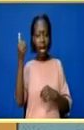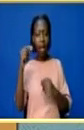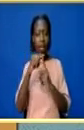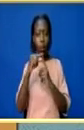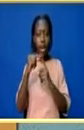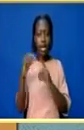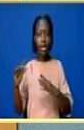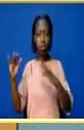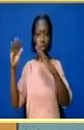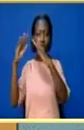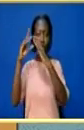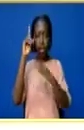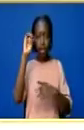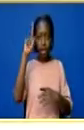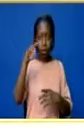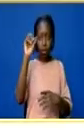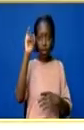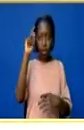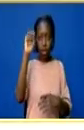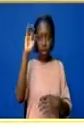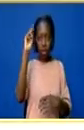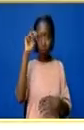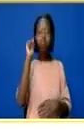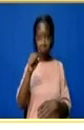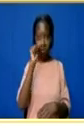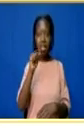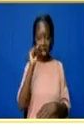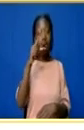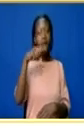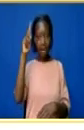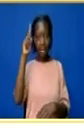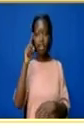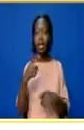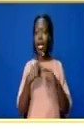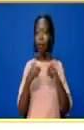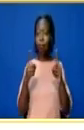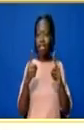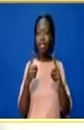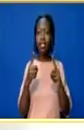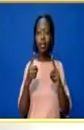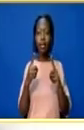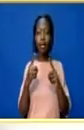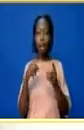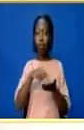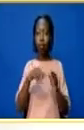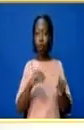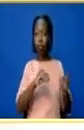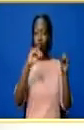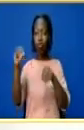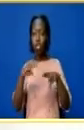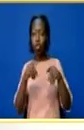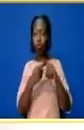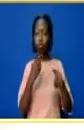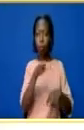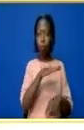Right? Deposition. Or? There is a terminology you have used. Yes, we used it. Okay. But what did we call moving the soil from point A